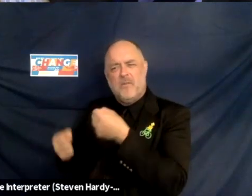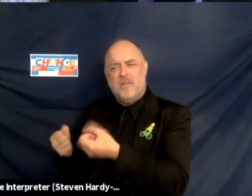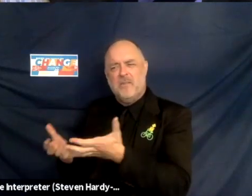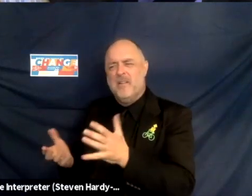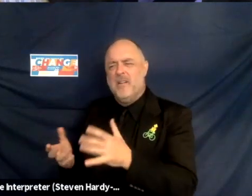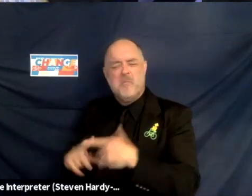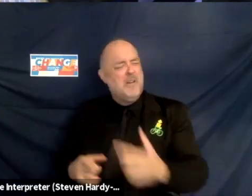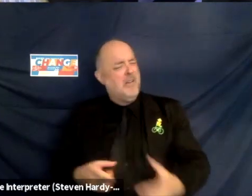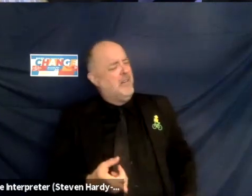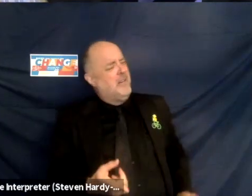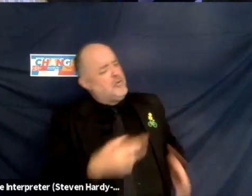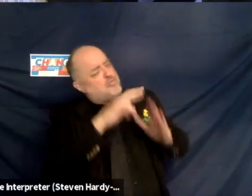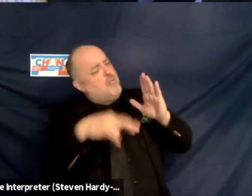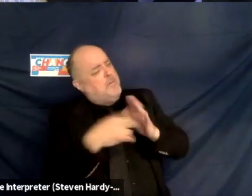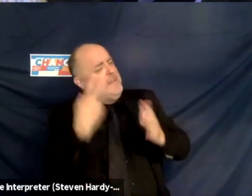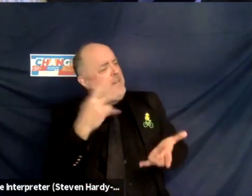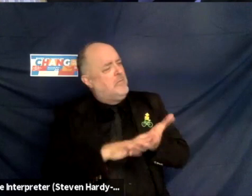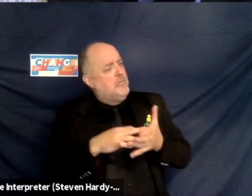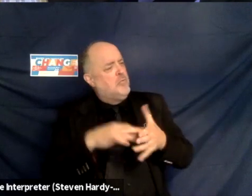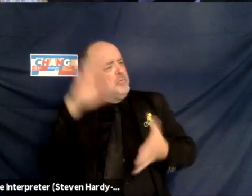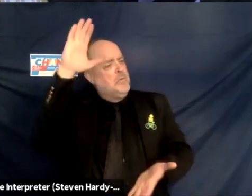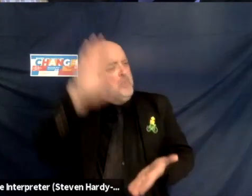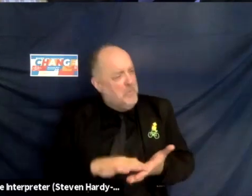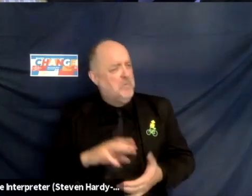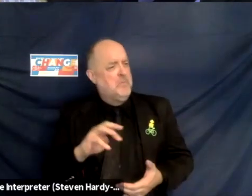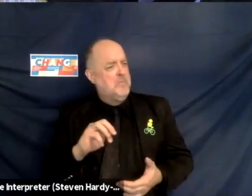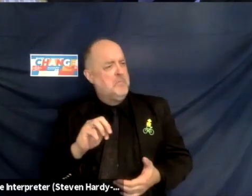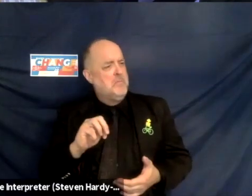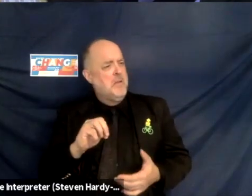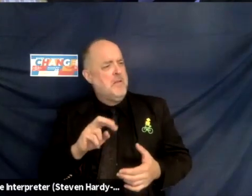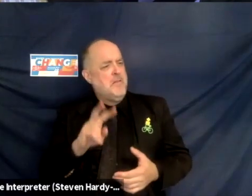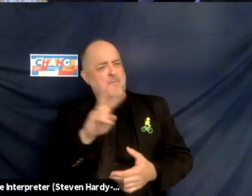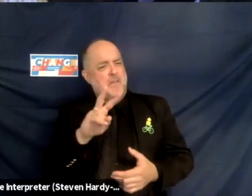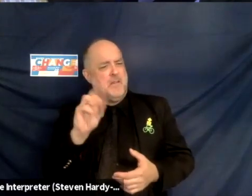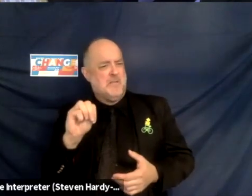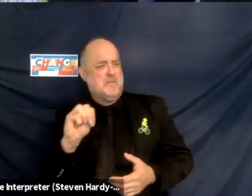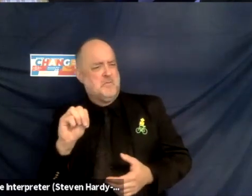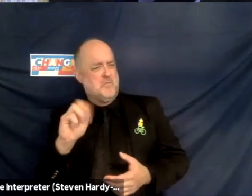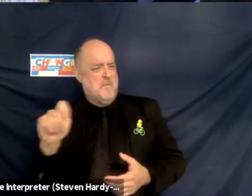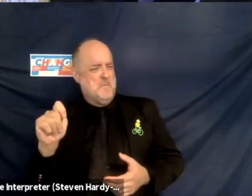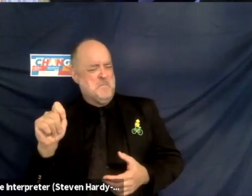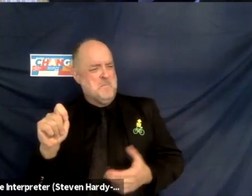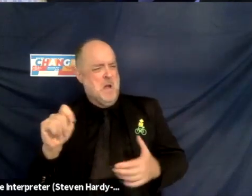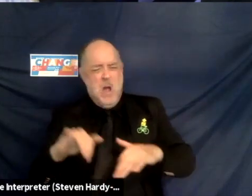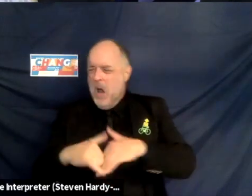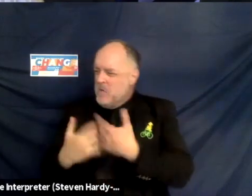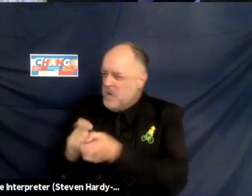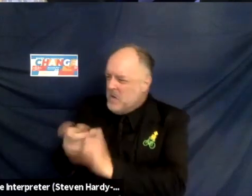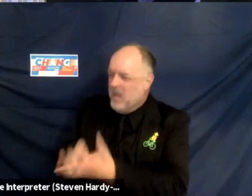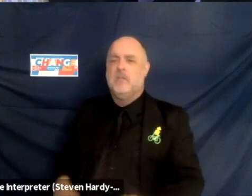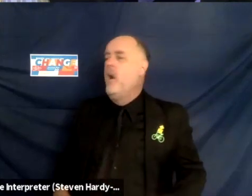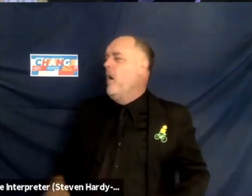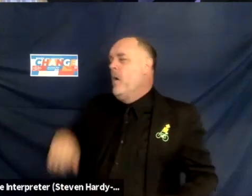miles traveled and playing in your plan to make transportation more sustainable? Yeah, look, I love electric vehicles. I think it's incredibly exciting. We're working on getting